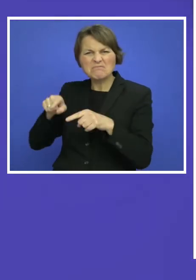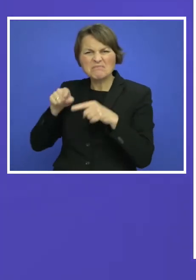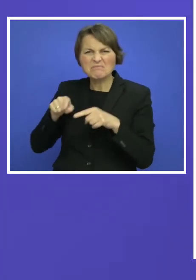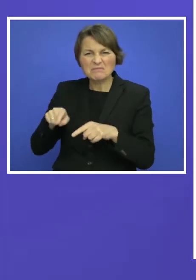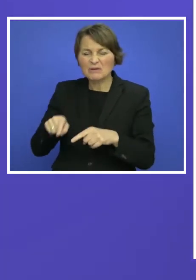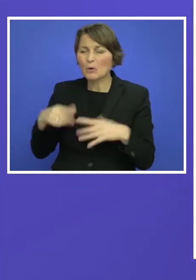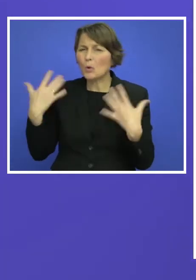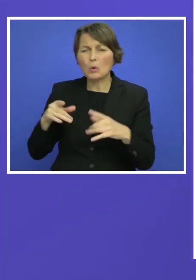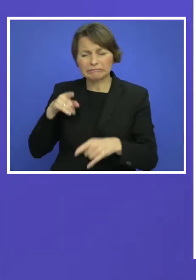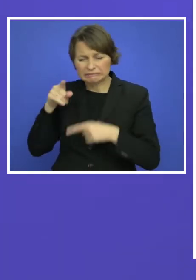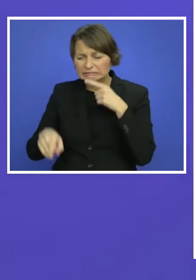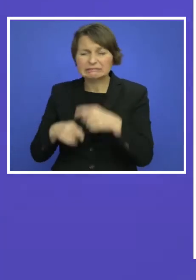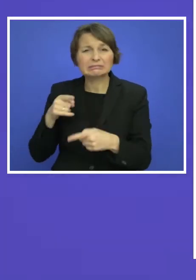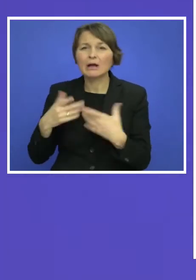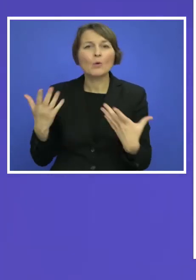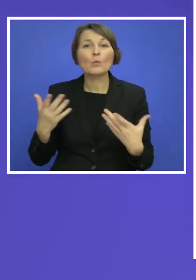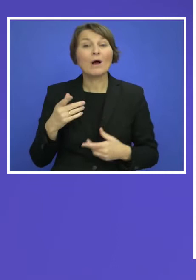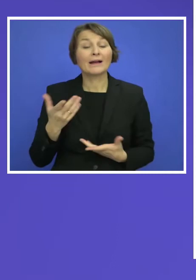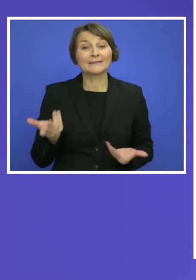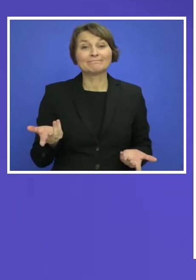of their